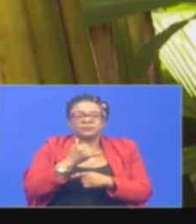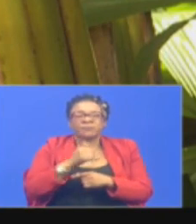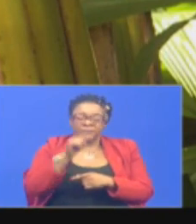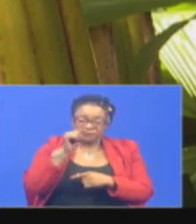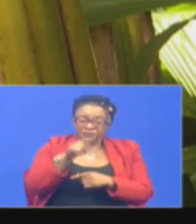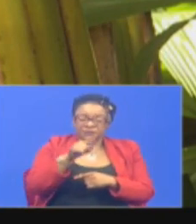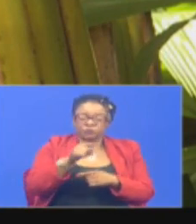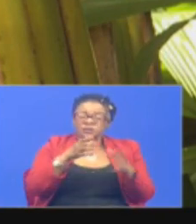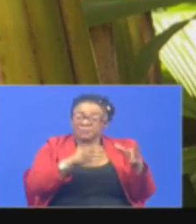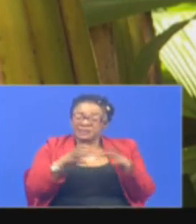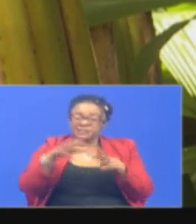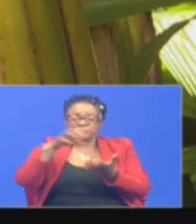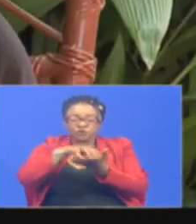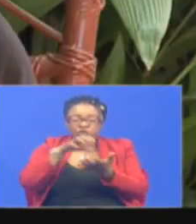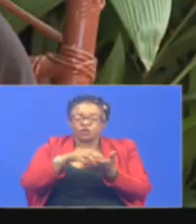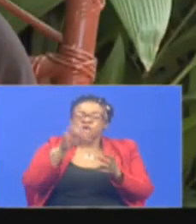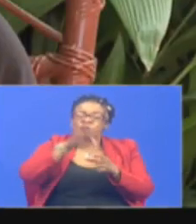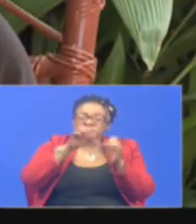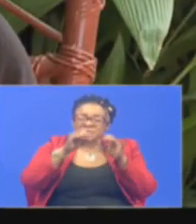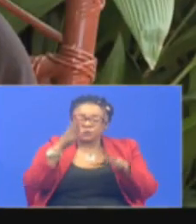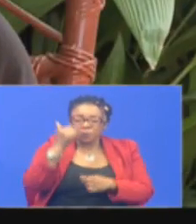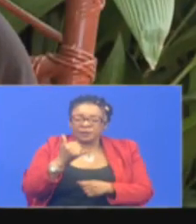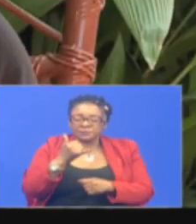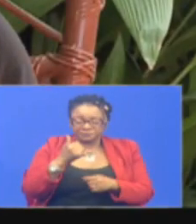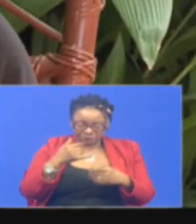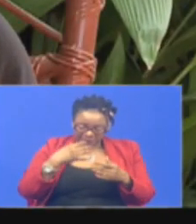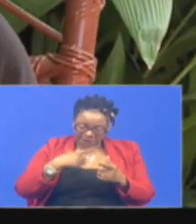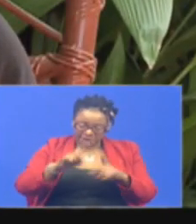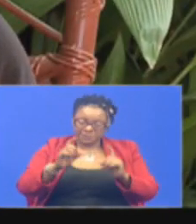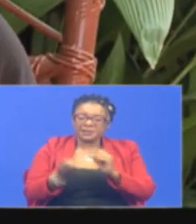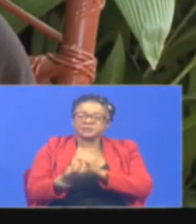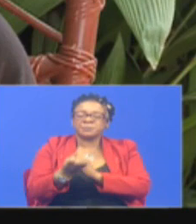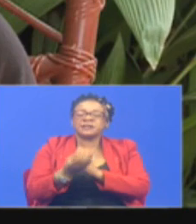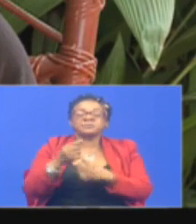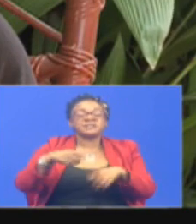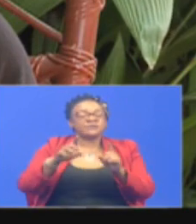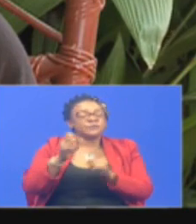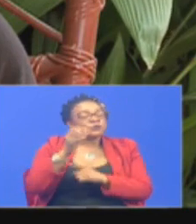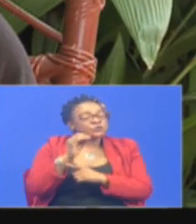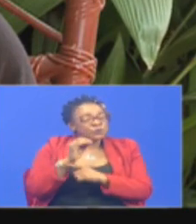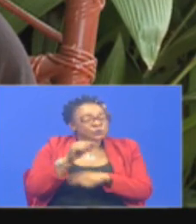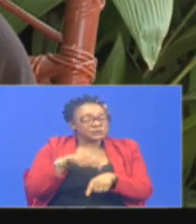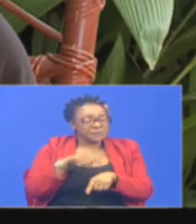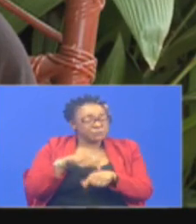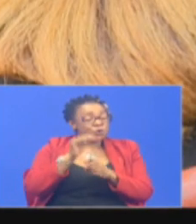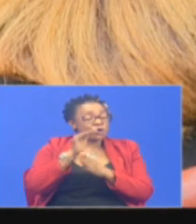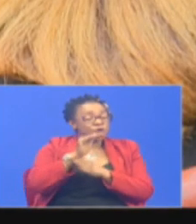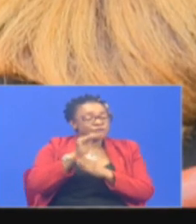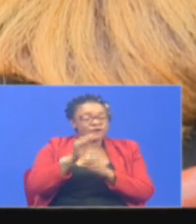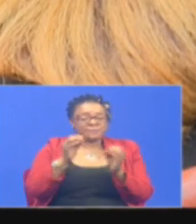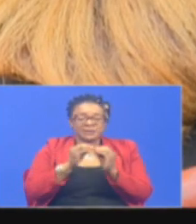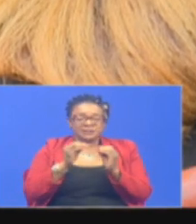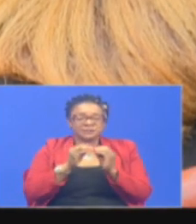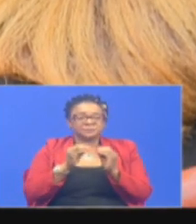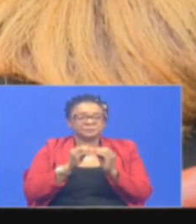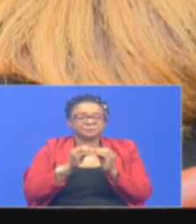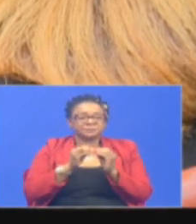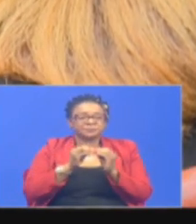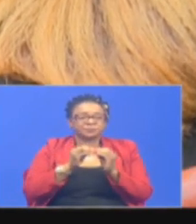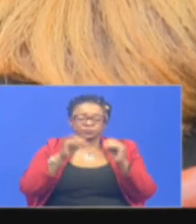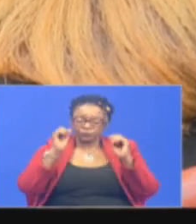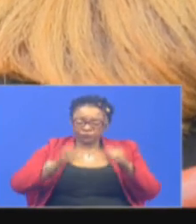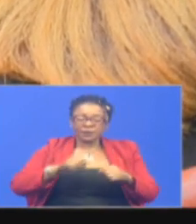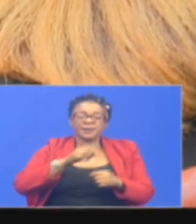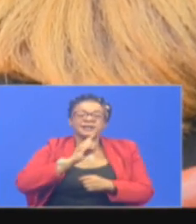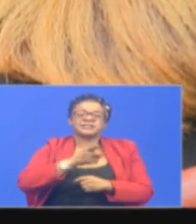party position. Why did you not vote? Let them explain themselves. So when you are called for a meeting, we can discipline you